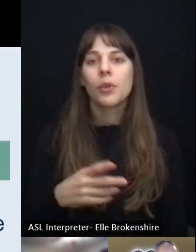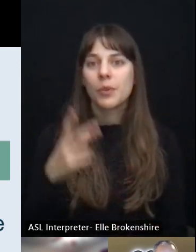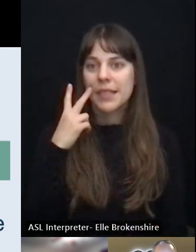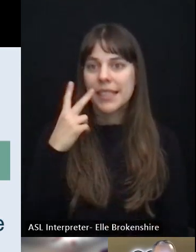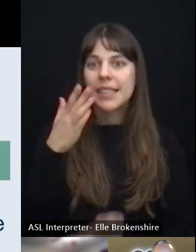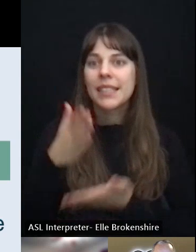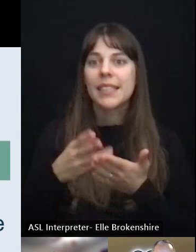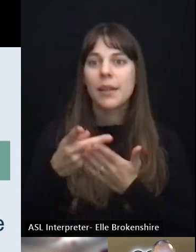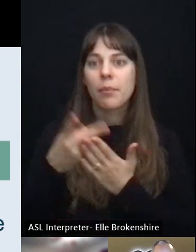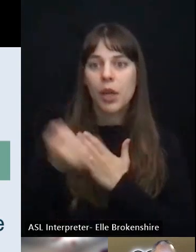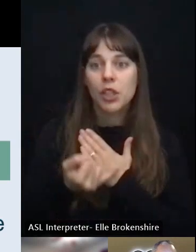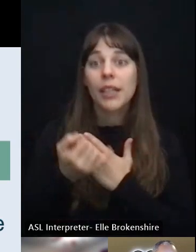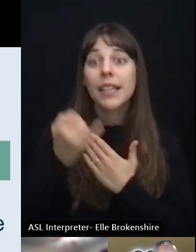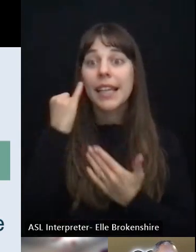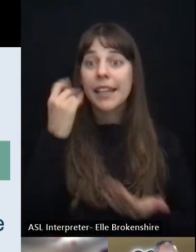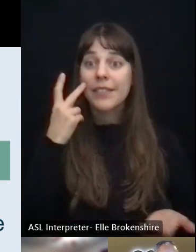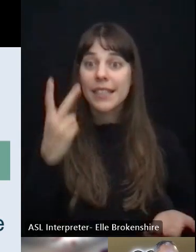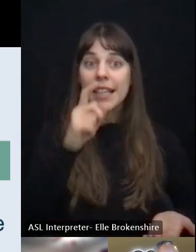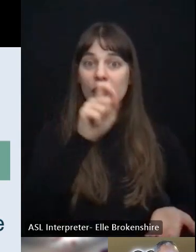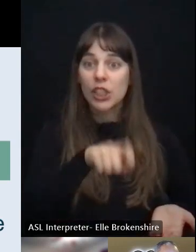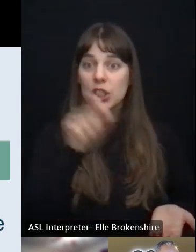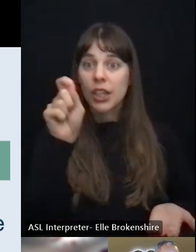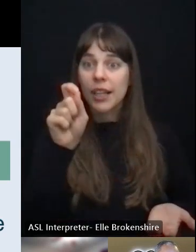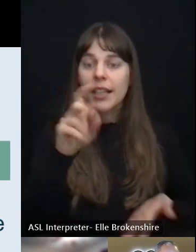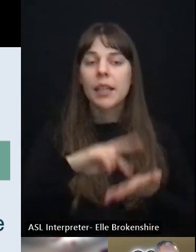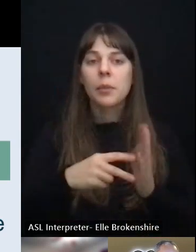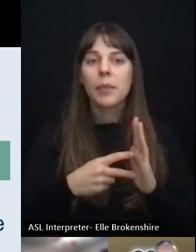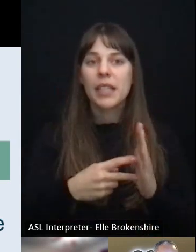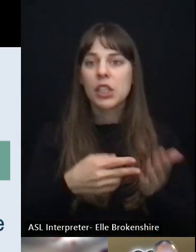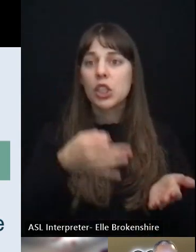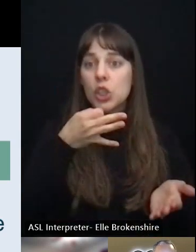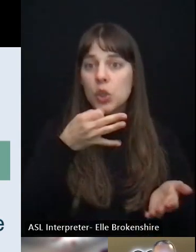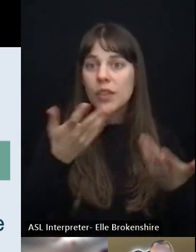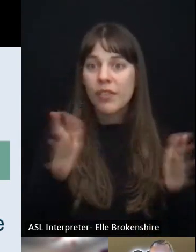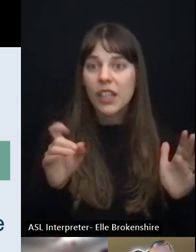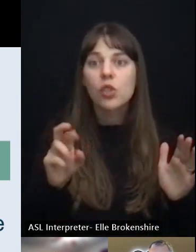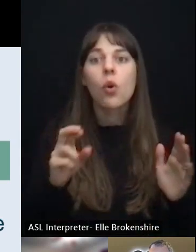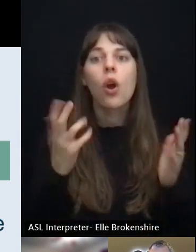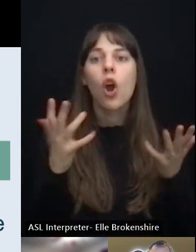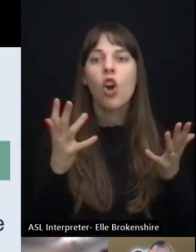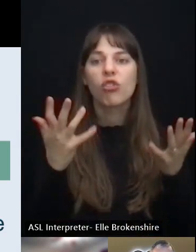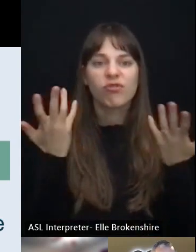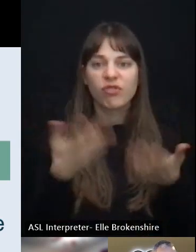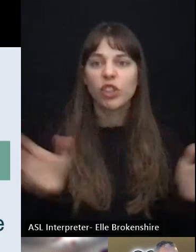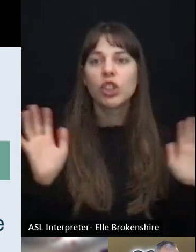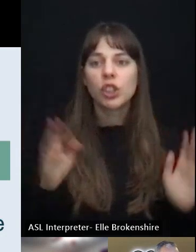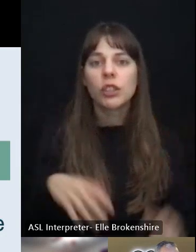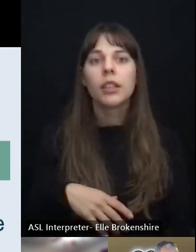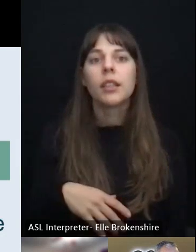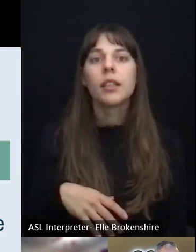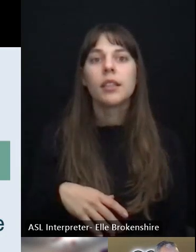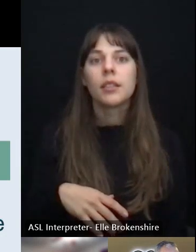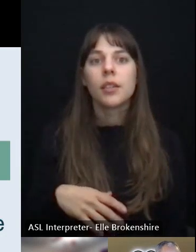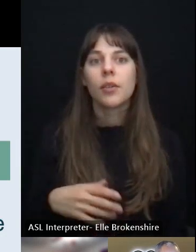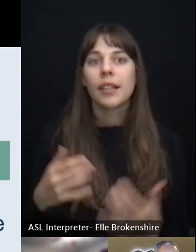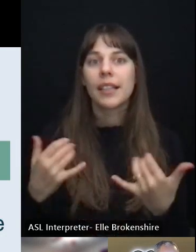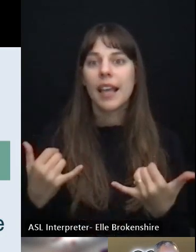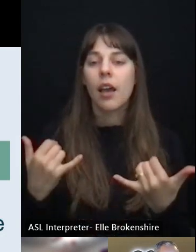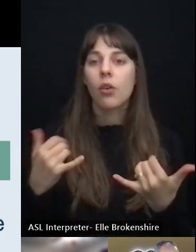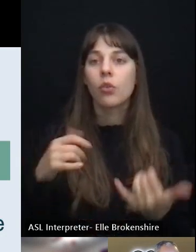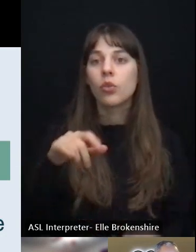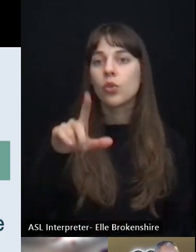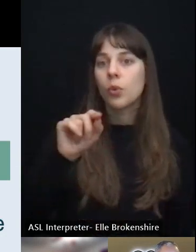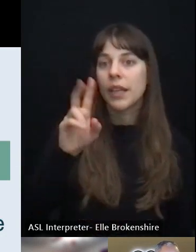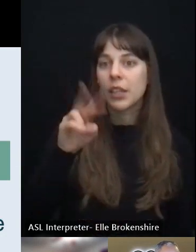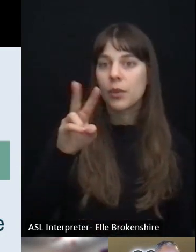that are complete or nearing completion. So in 22 through 25, this current time frame that we've